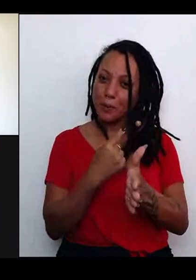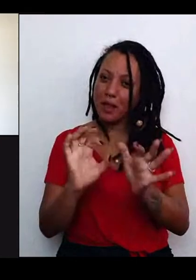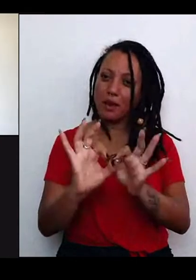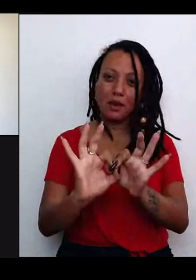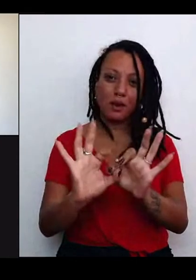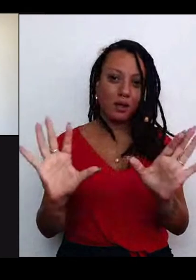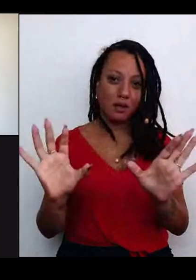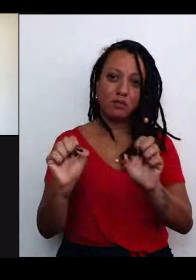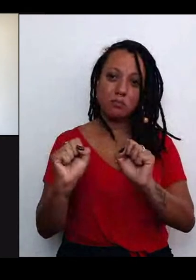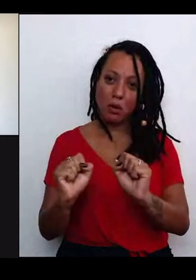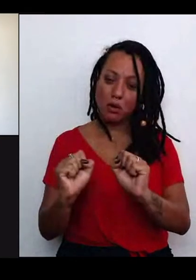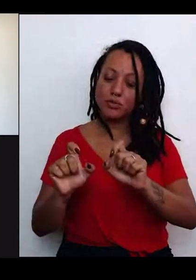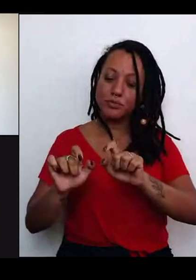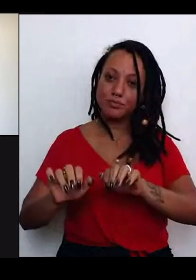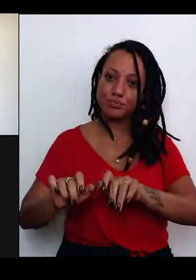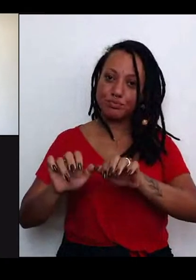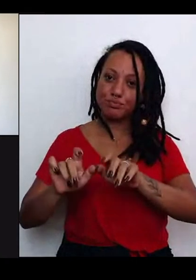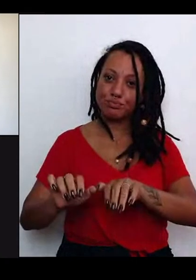native